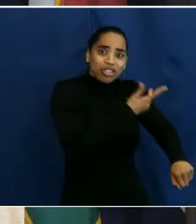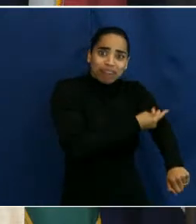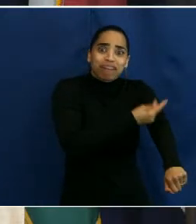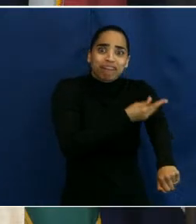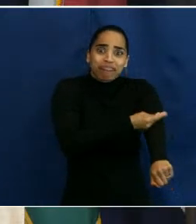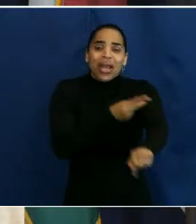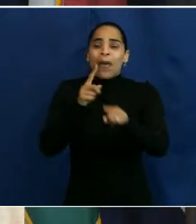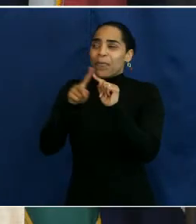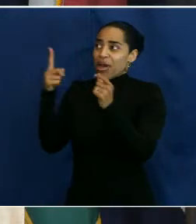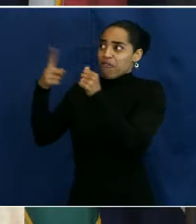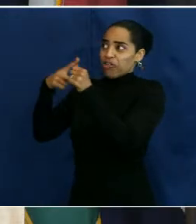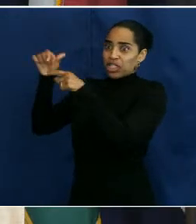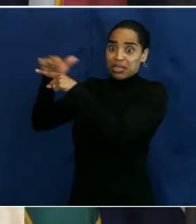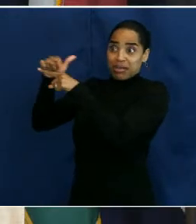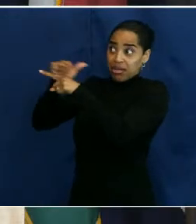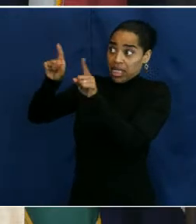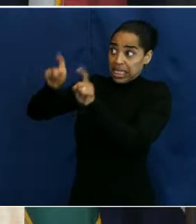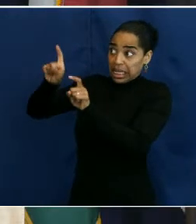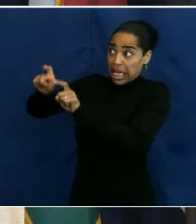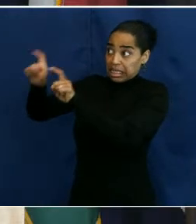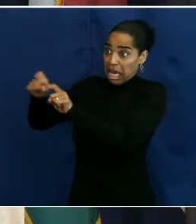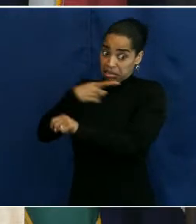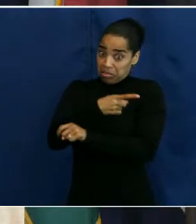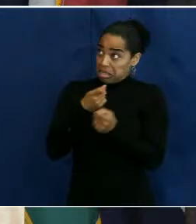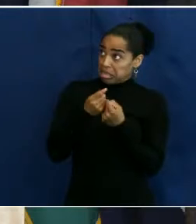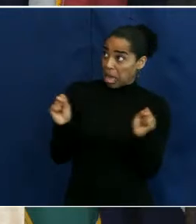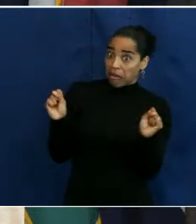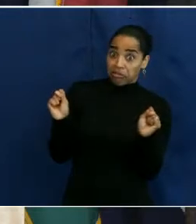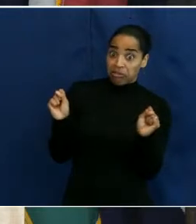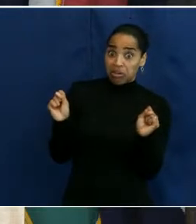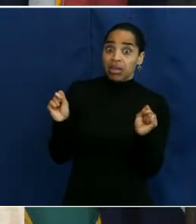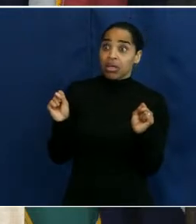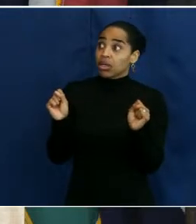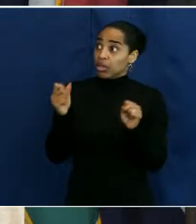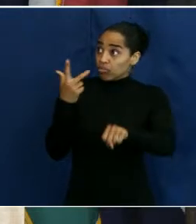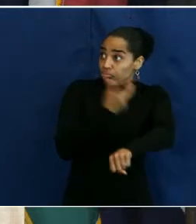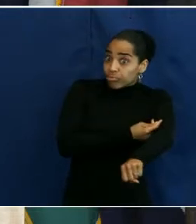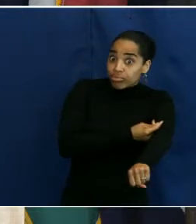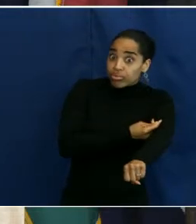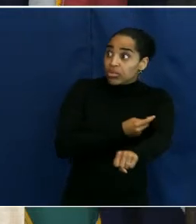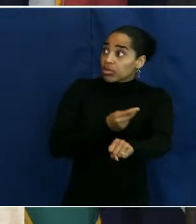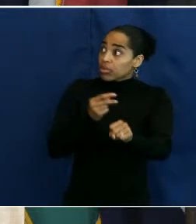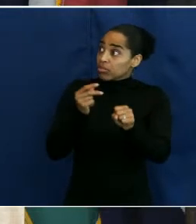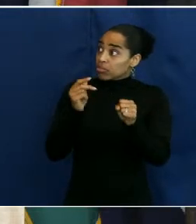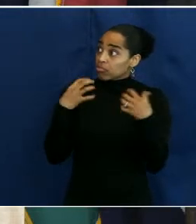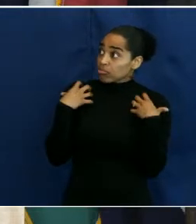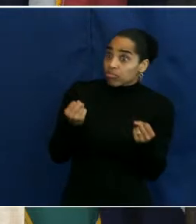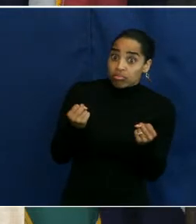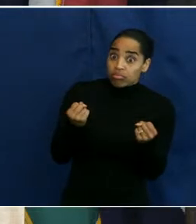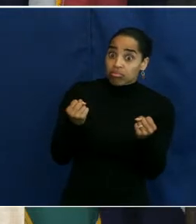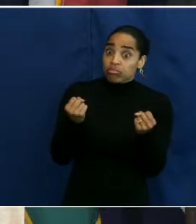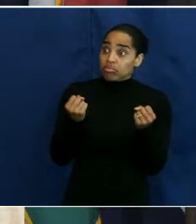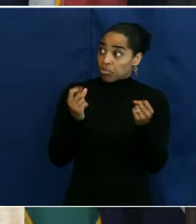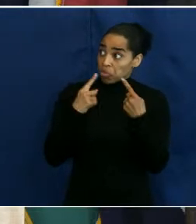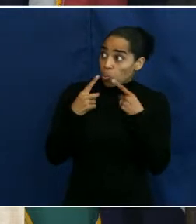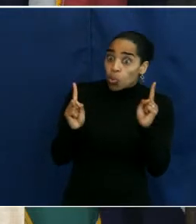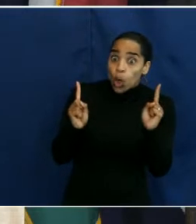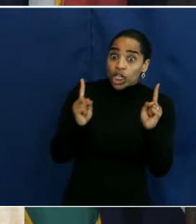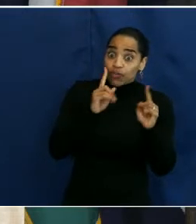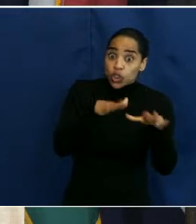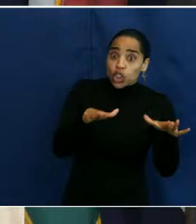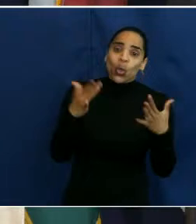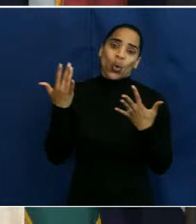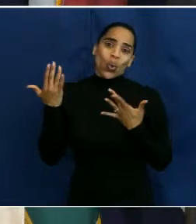clinical trials have to be conducted first to determine the safety, efficacy, and effectiveness of